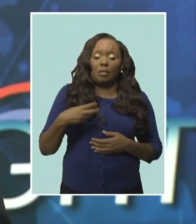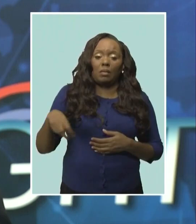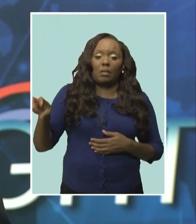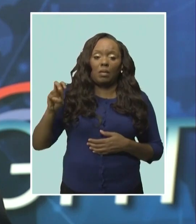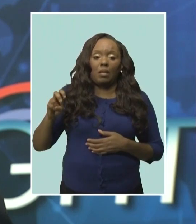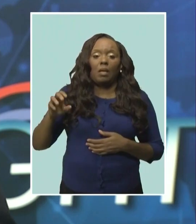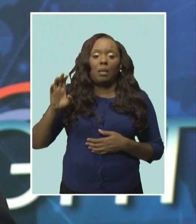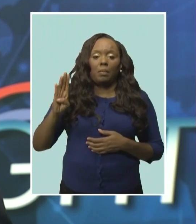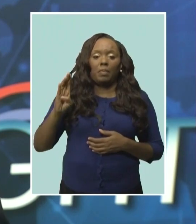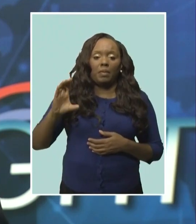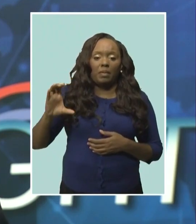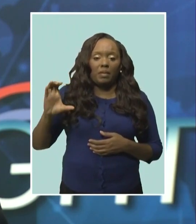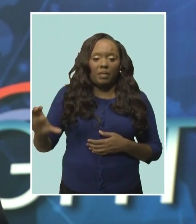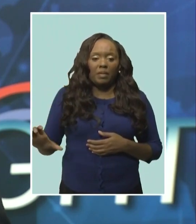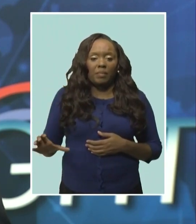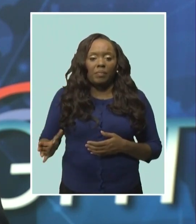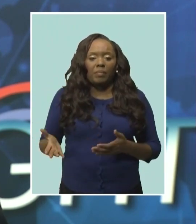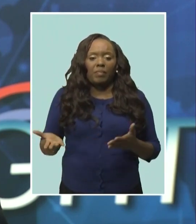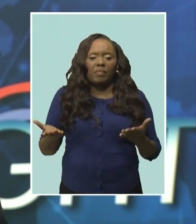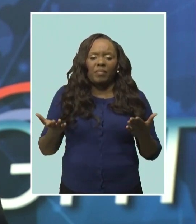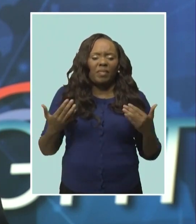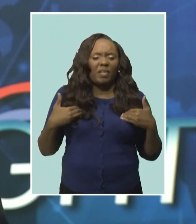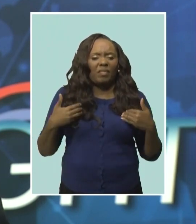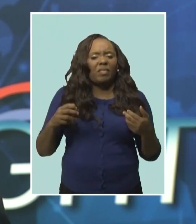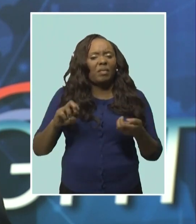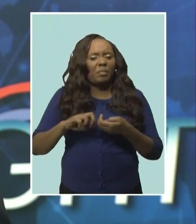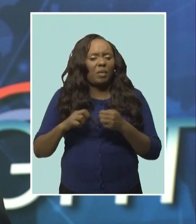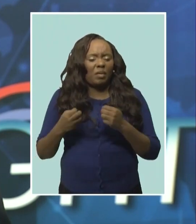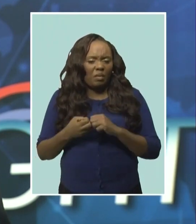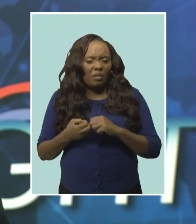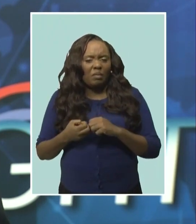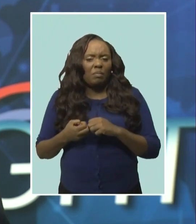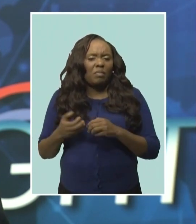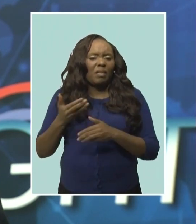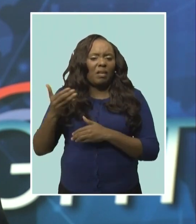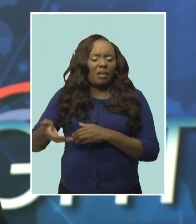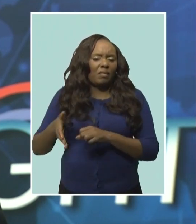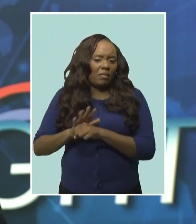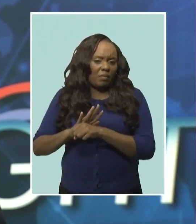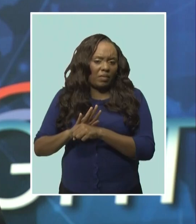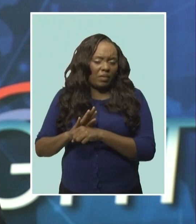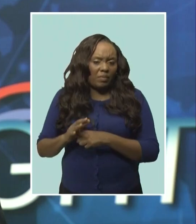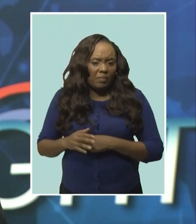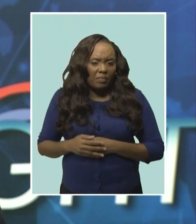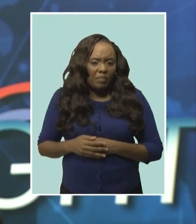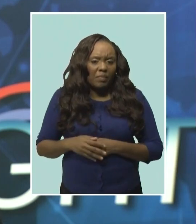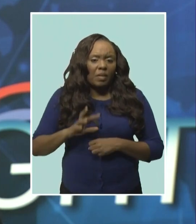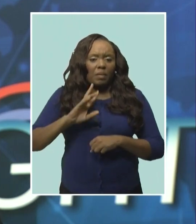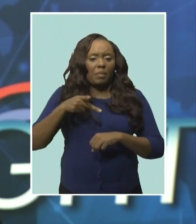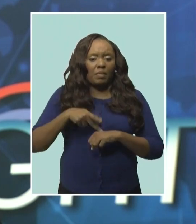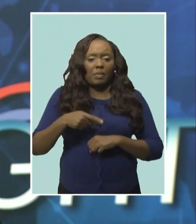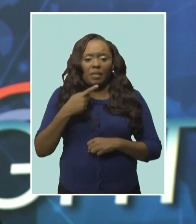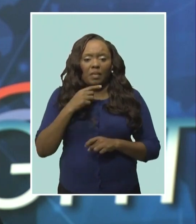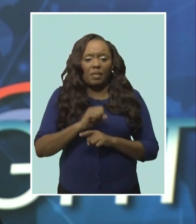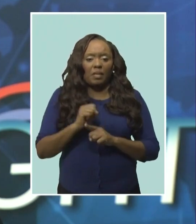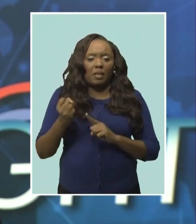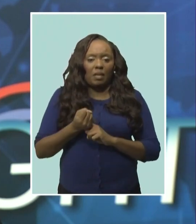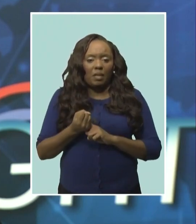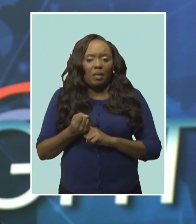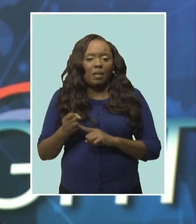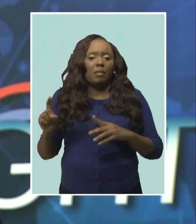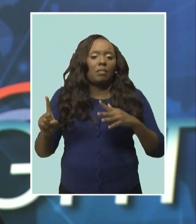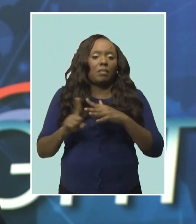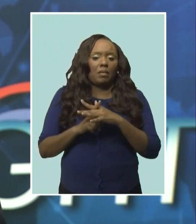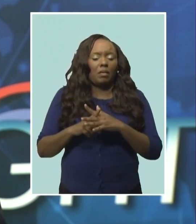at the Barbados Community College are having problems adjusting post-COVID-19. Principal Annette Aline says